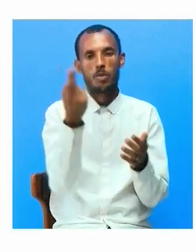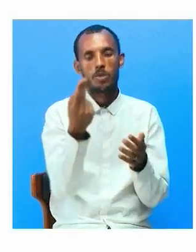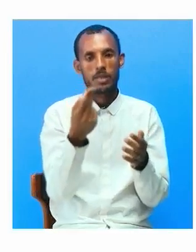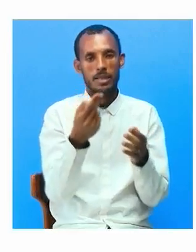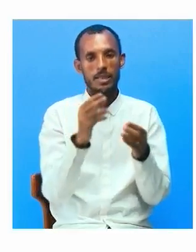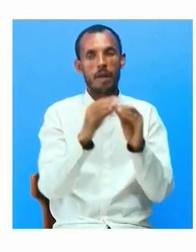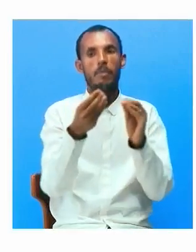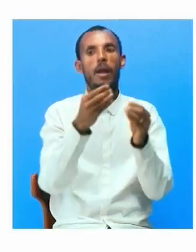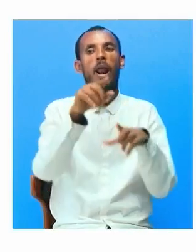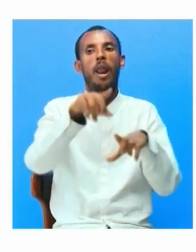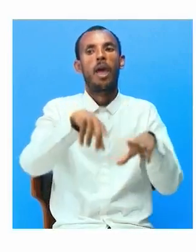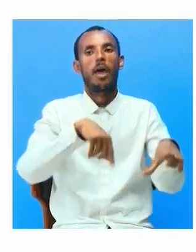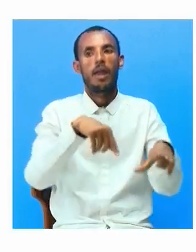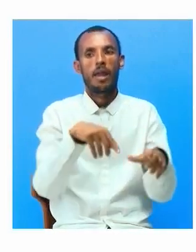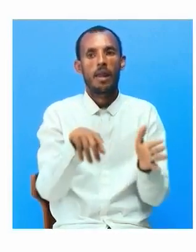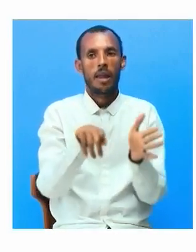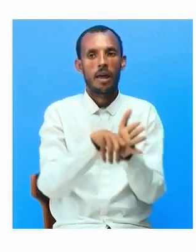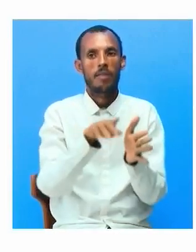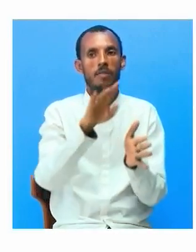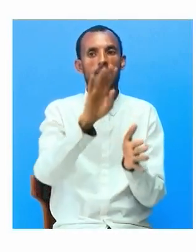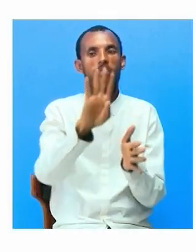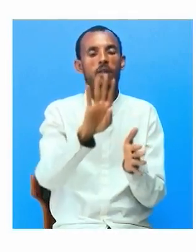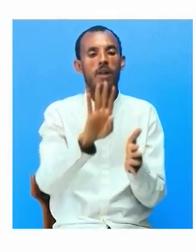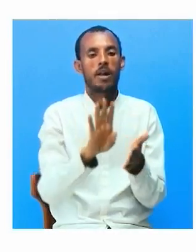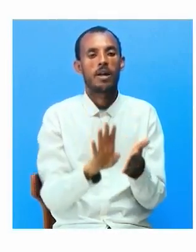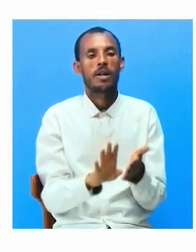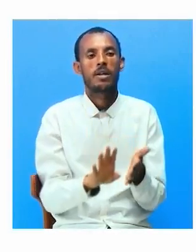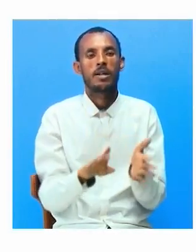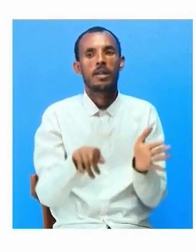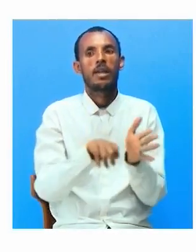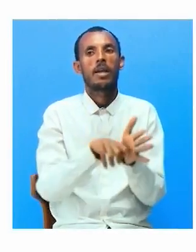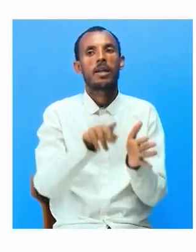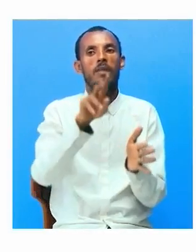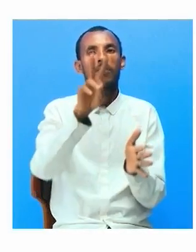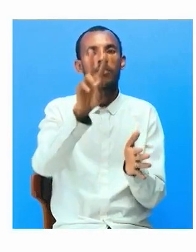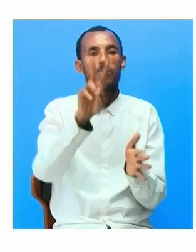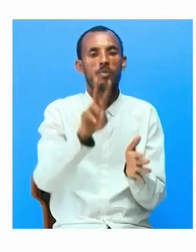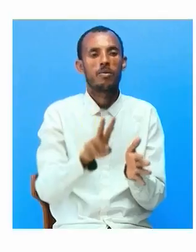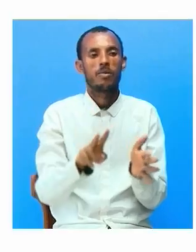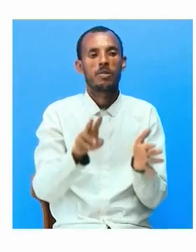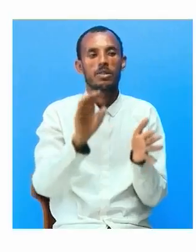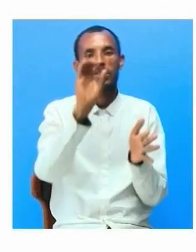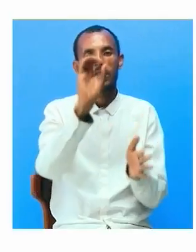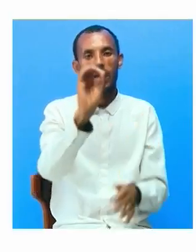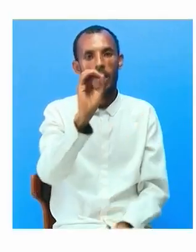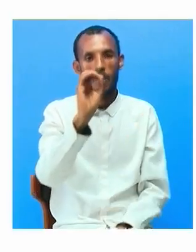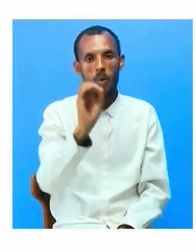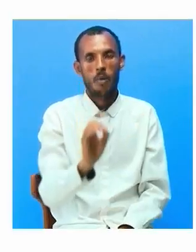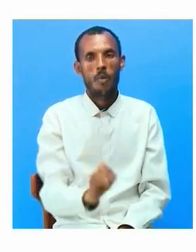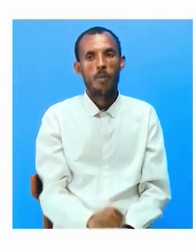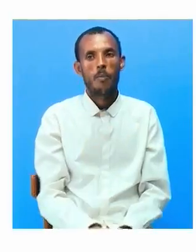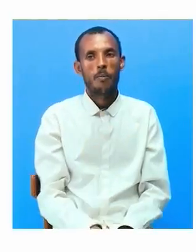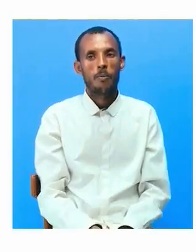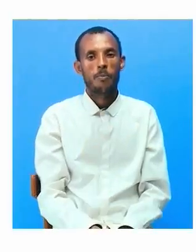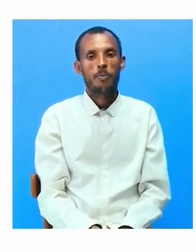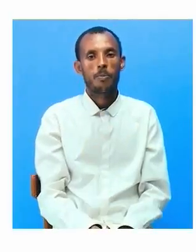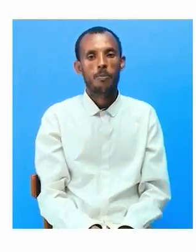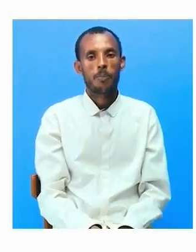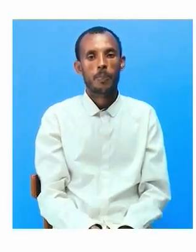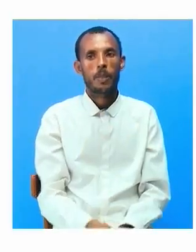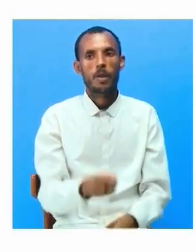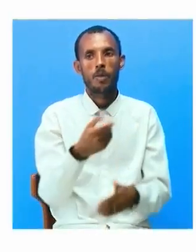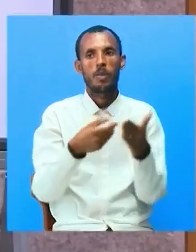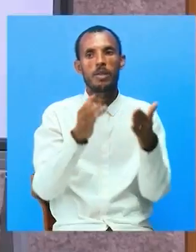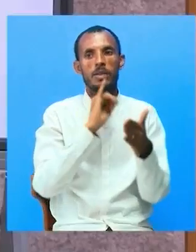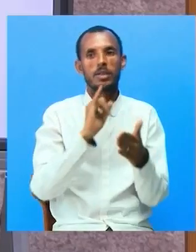here, assume there is -4 here, -2, and 0. What will be